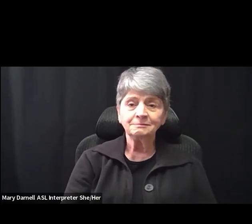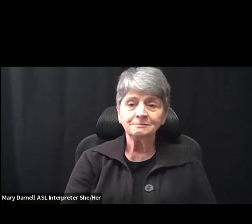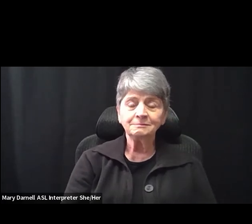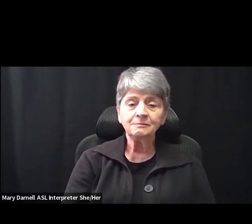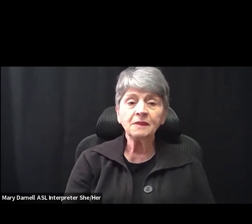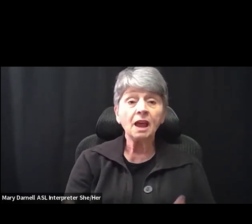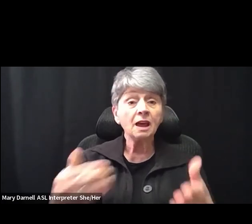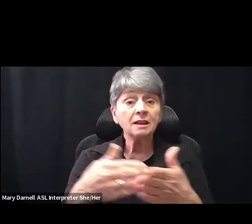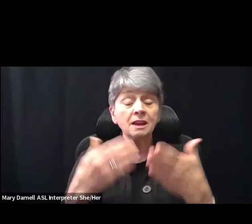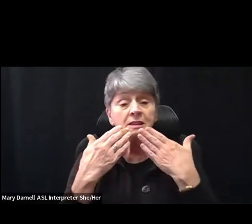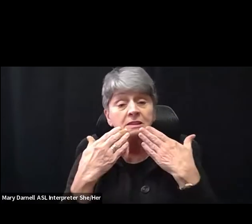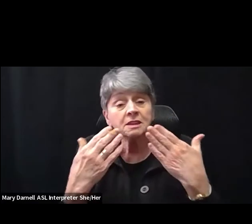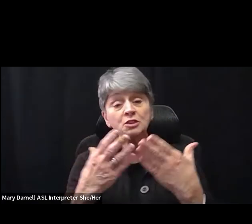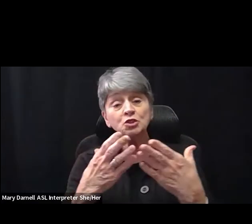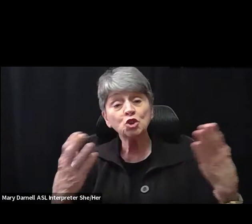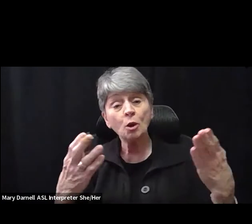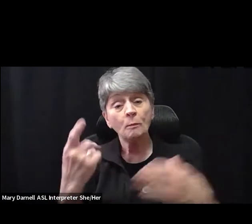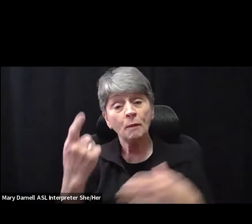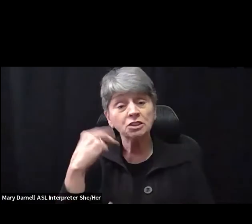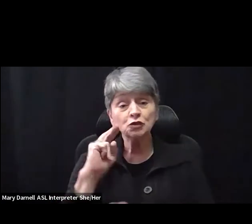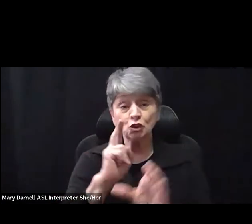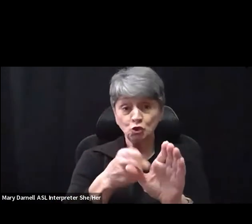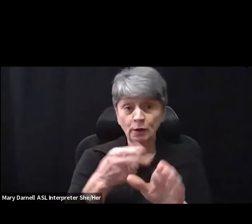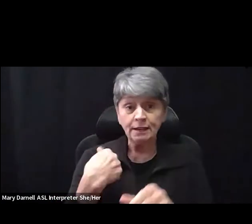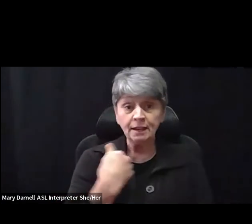Again, thank you all so much for joining us tonight.